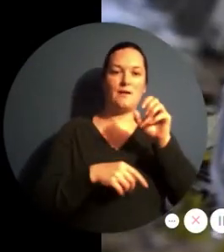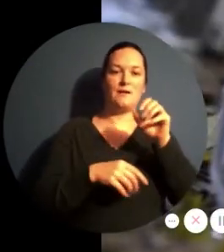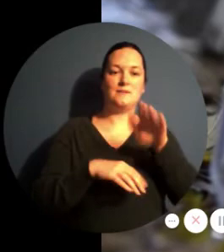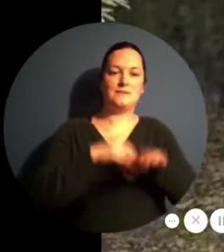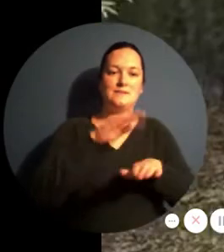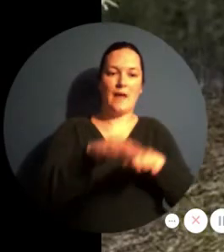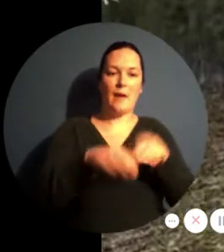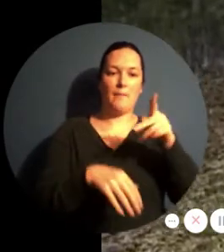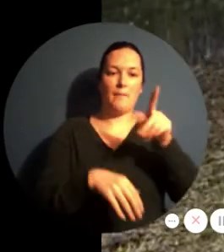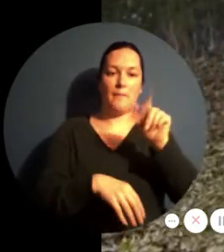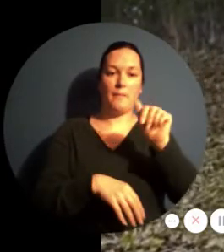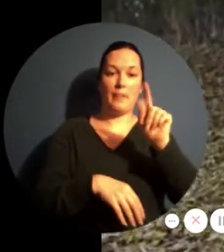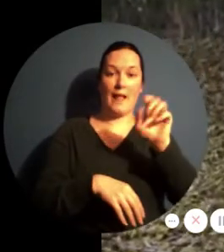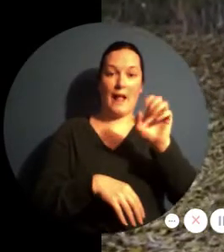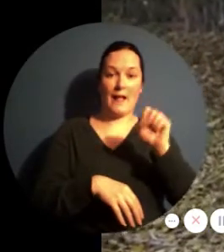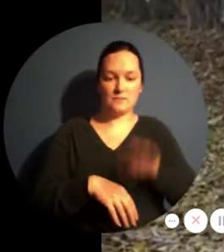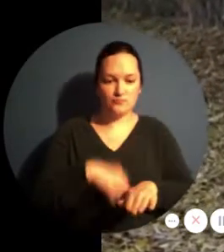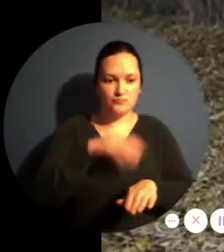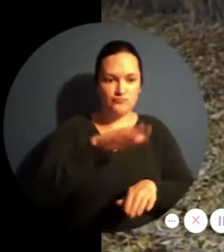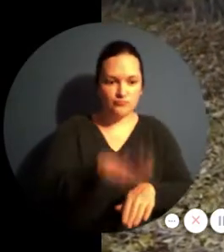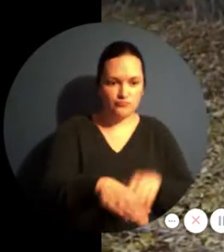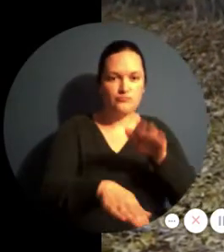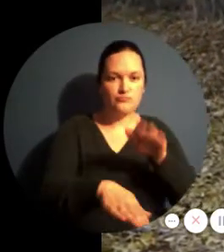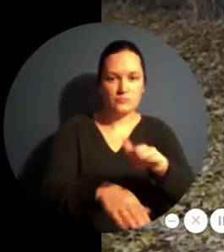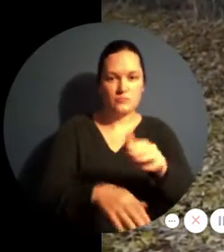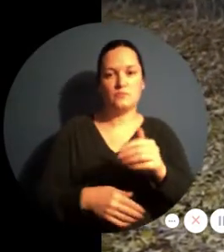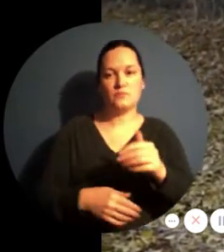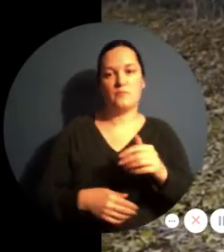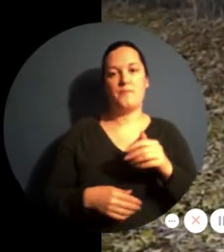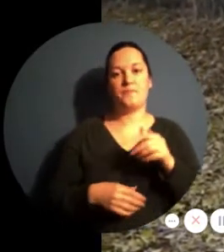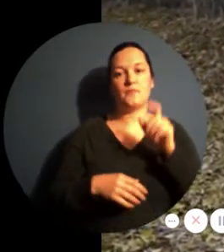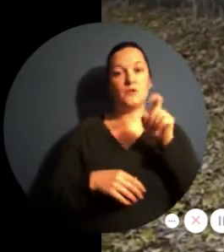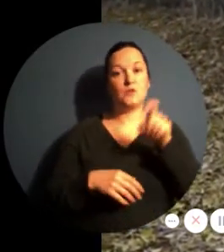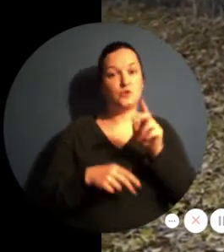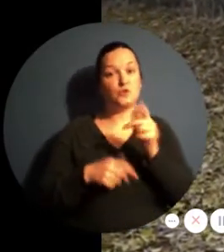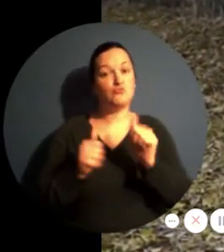evidence. When available, these stepping plates should be used at all times.